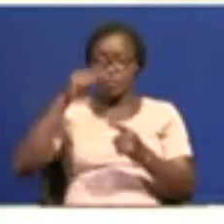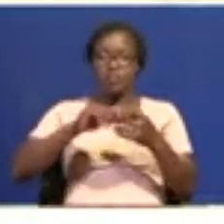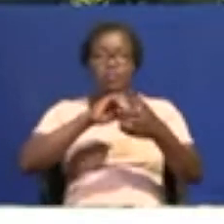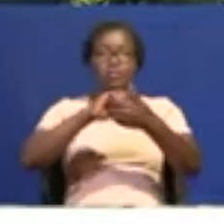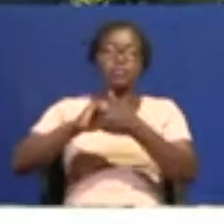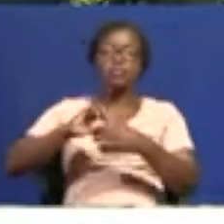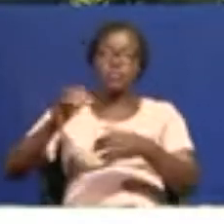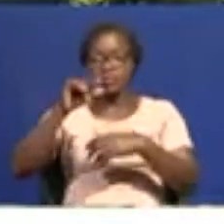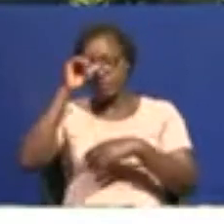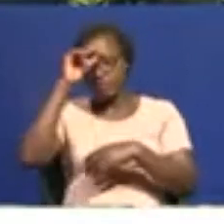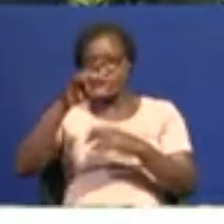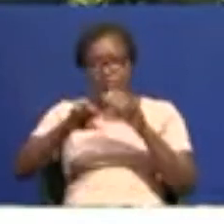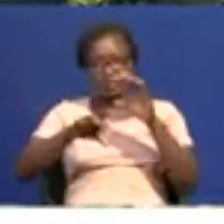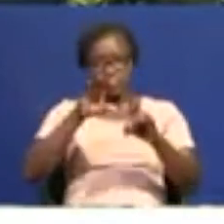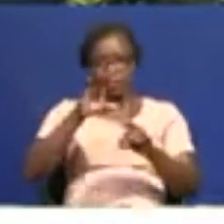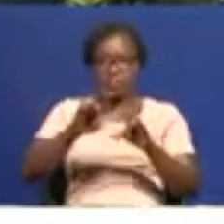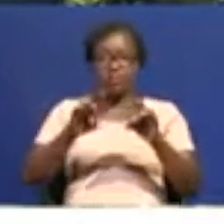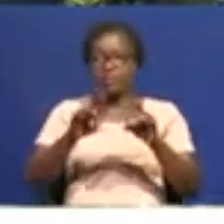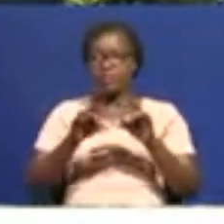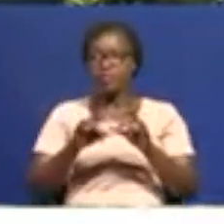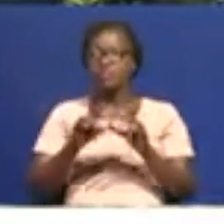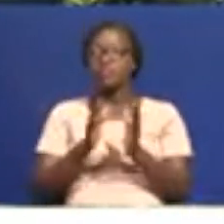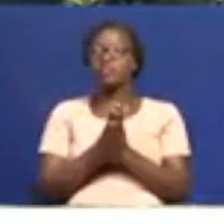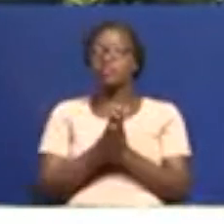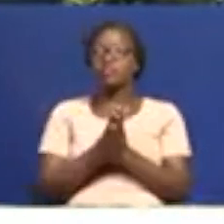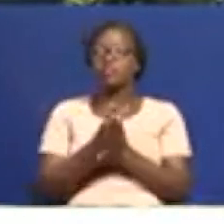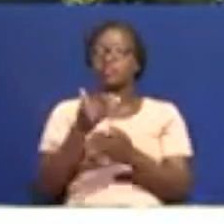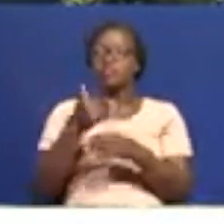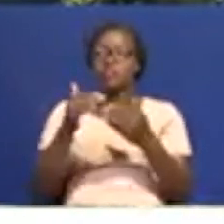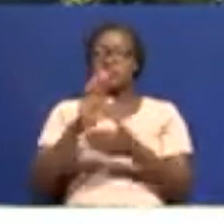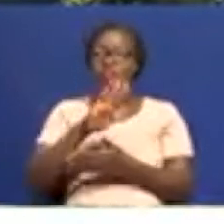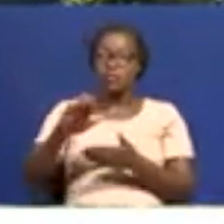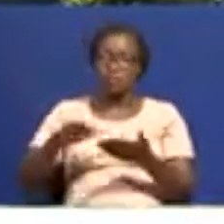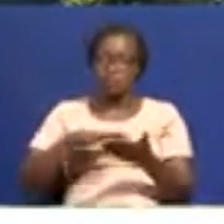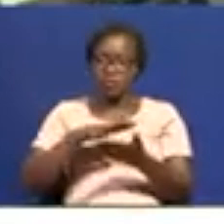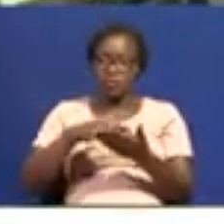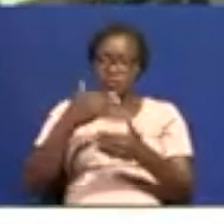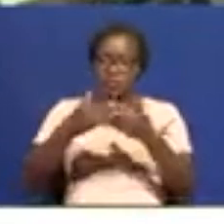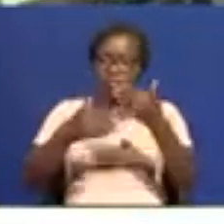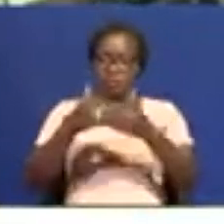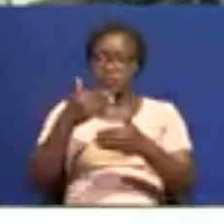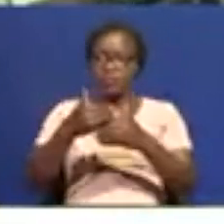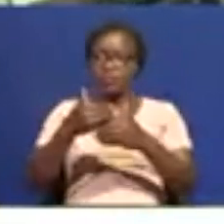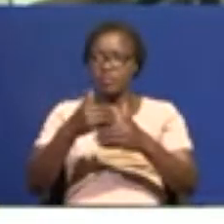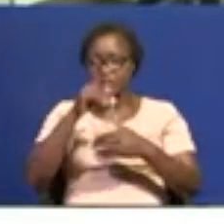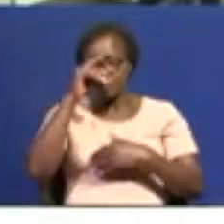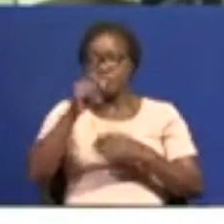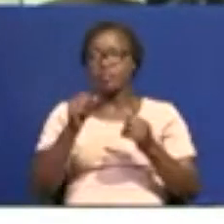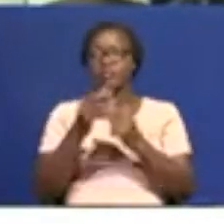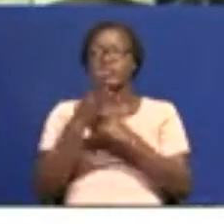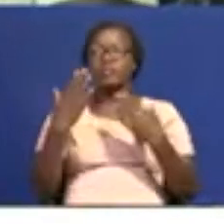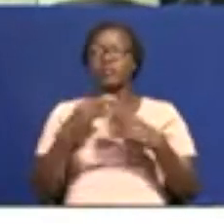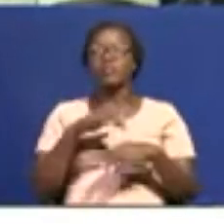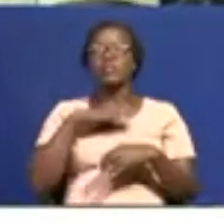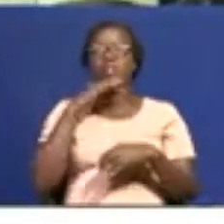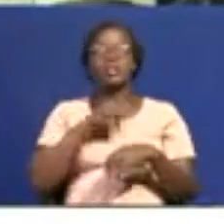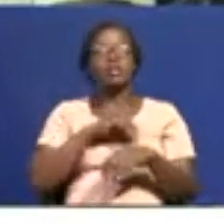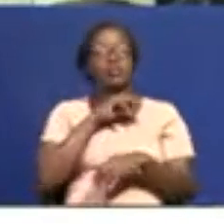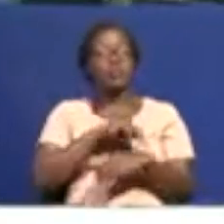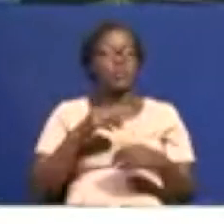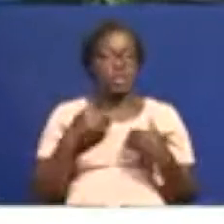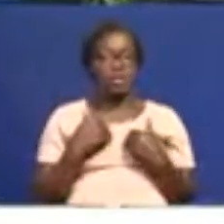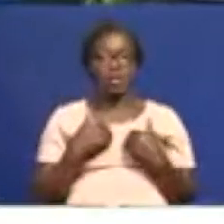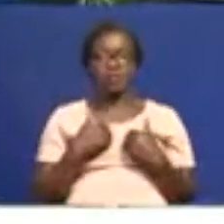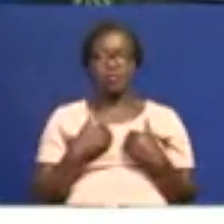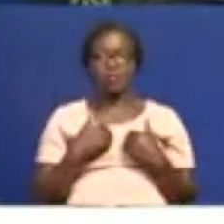the county government to identify a sustainable location for the establishment of a monument in honor of the 14 people who died while on a mission